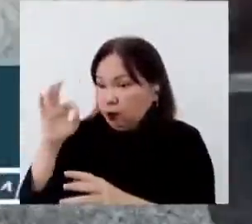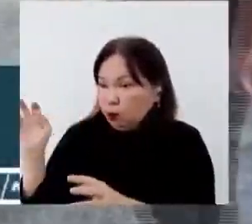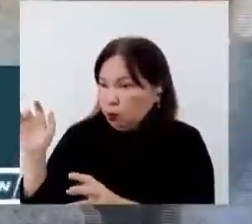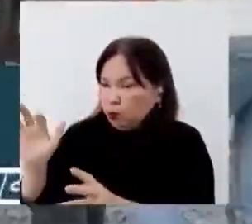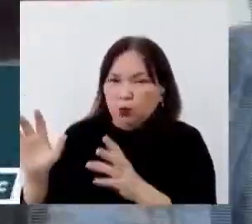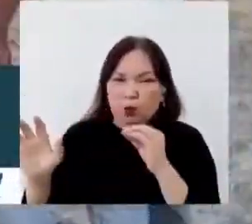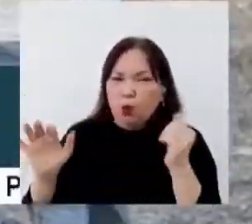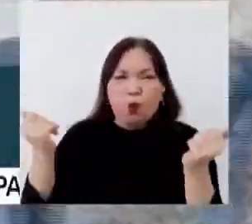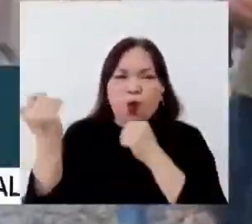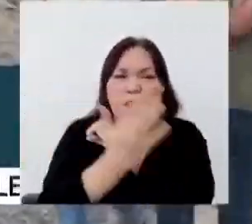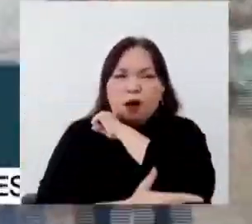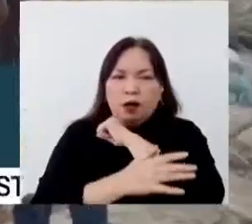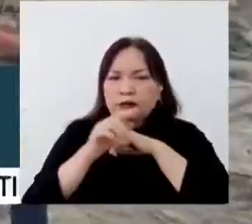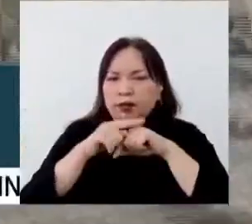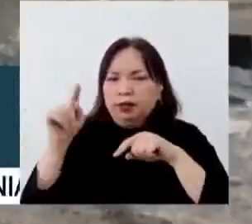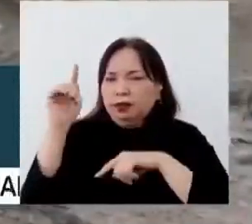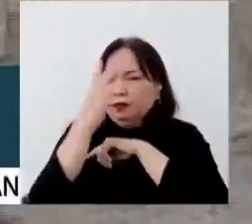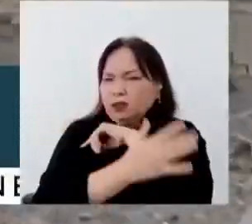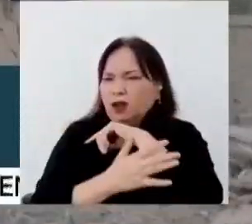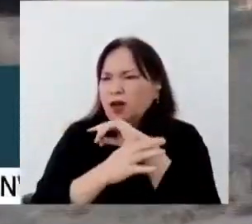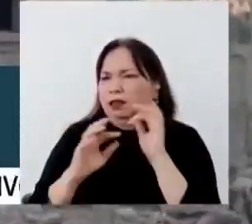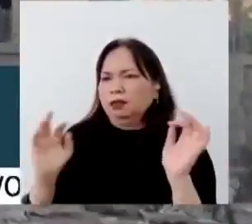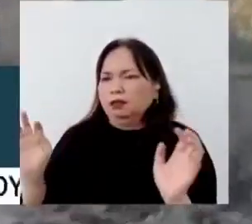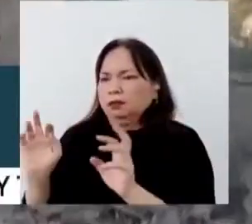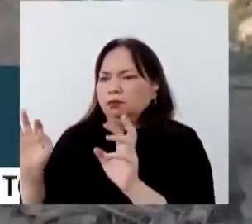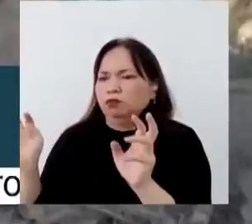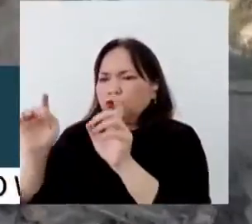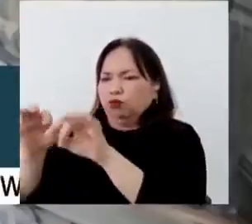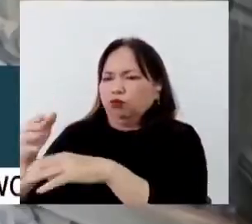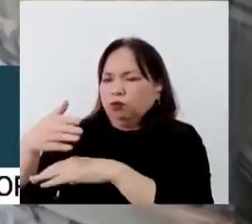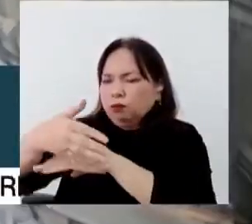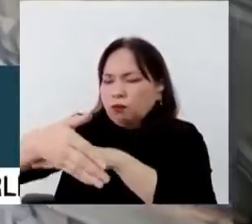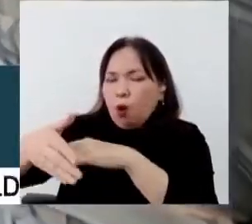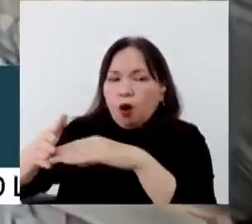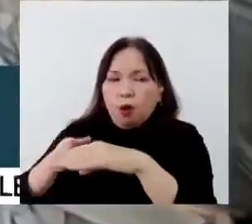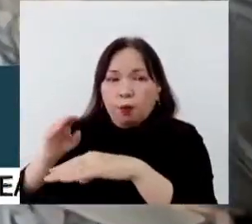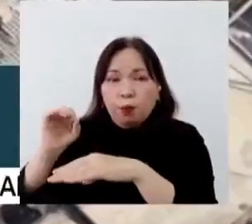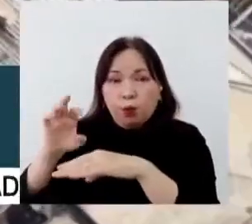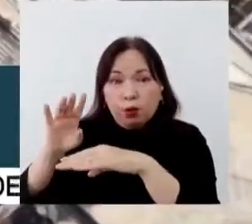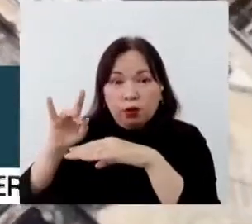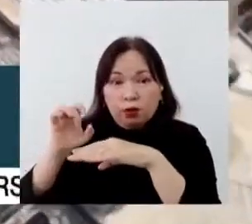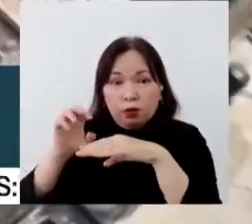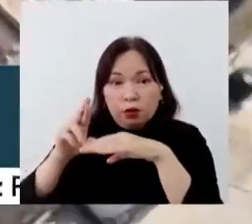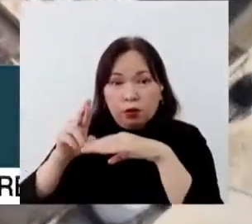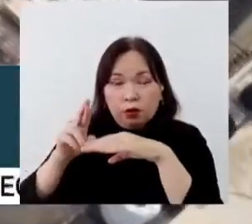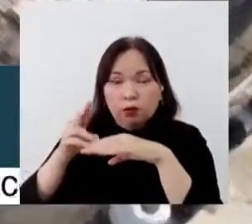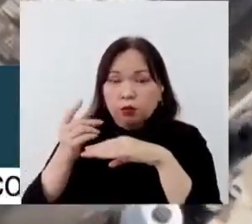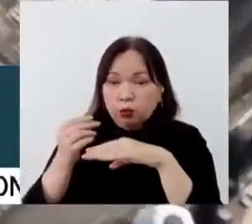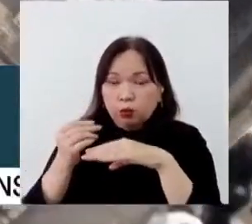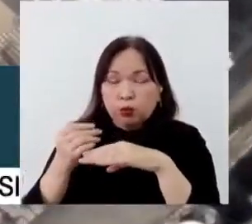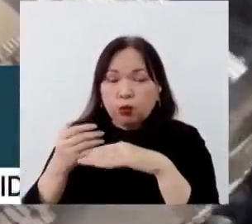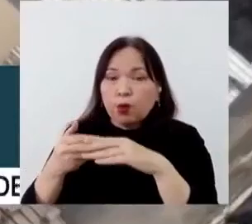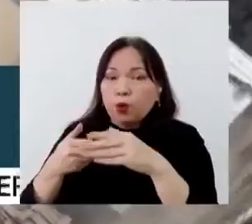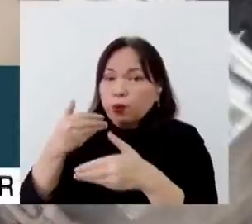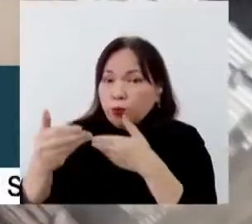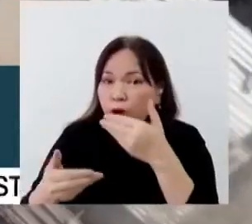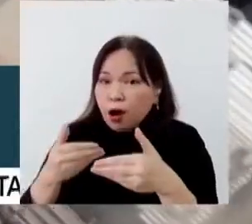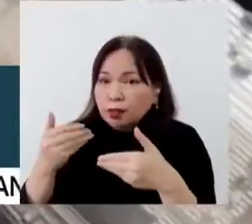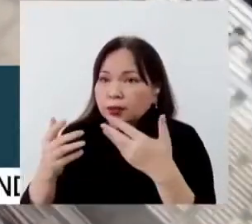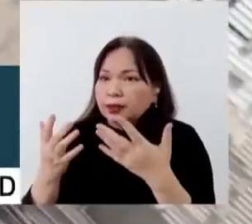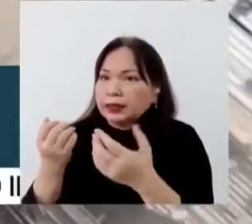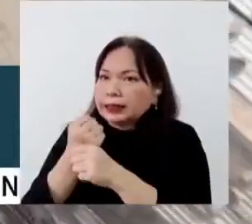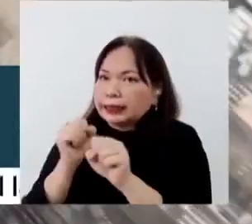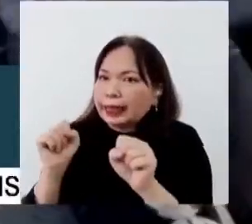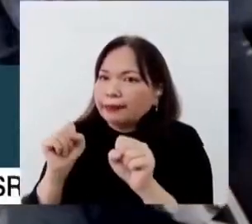also preparing for the processing of permits for safe passage, for safe